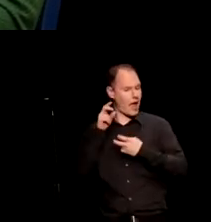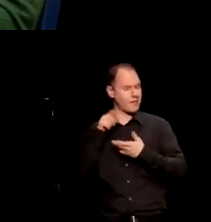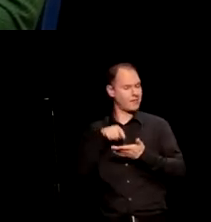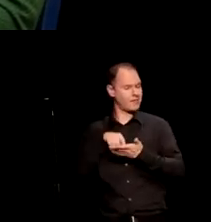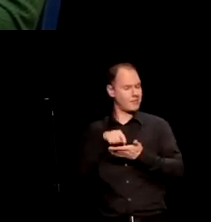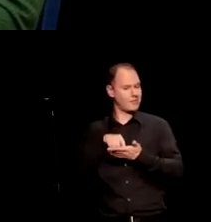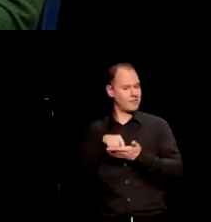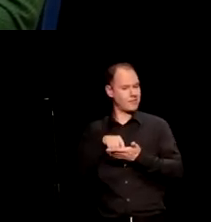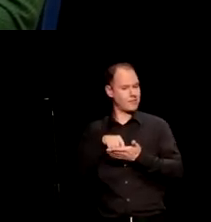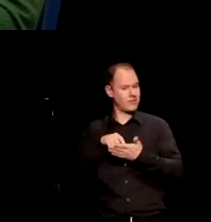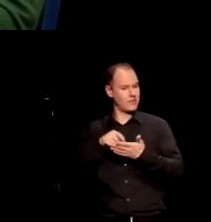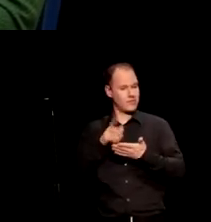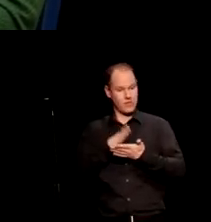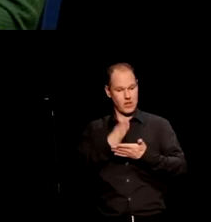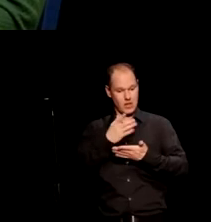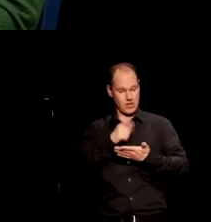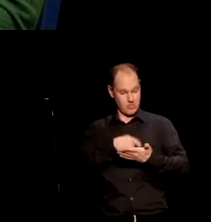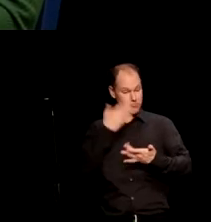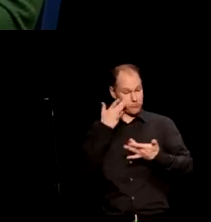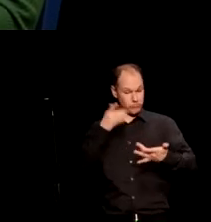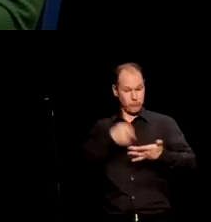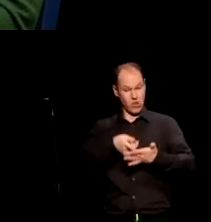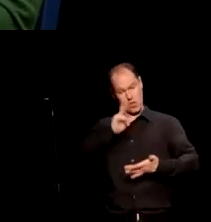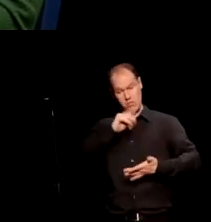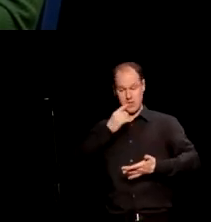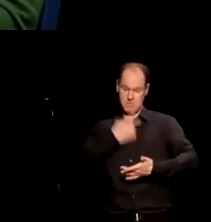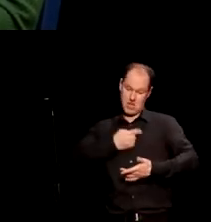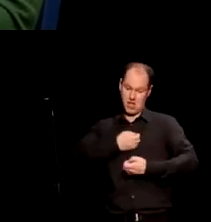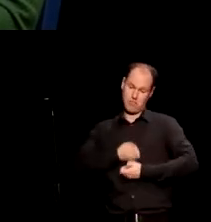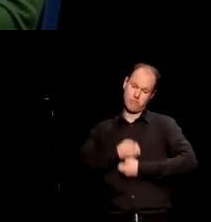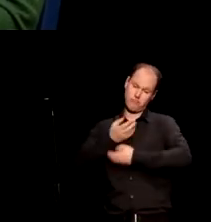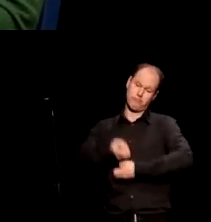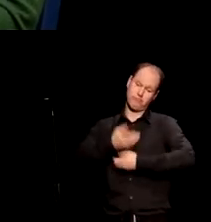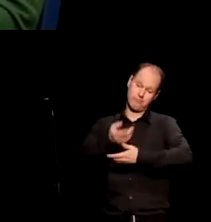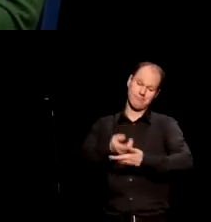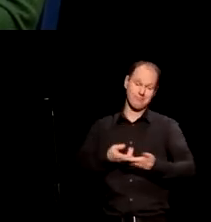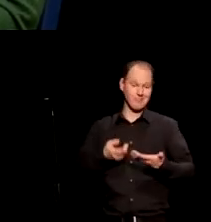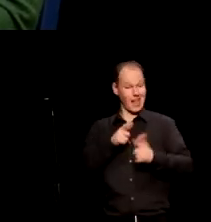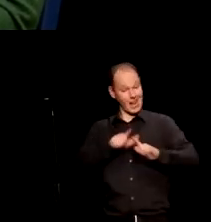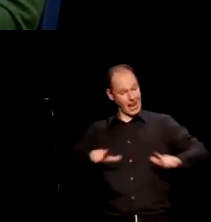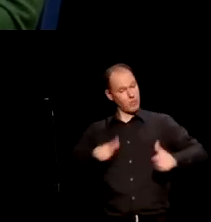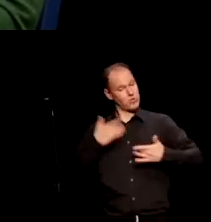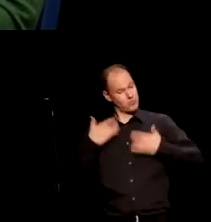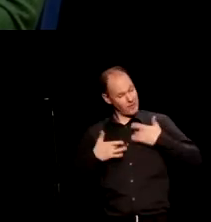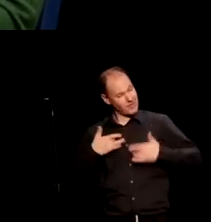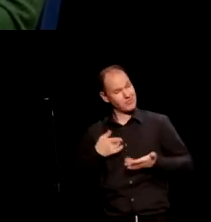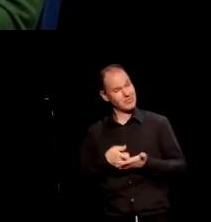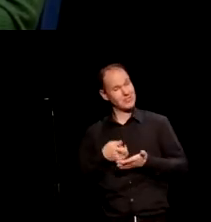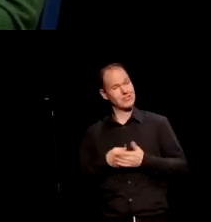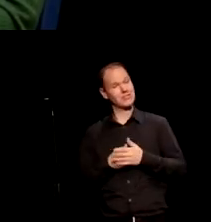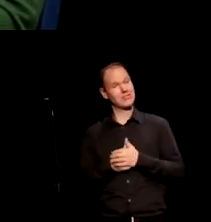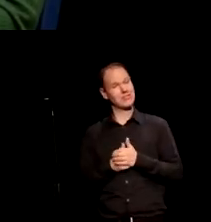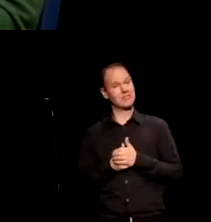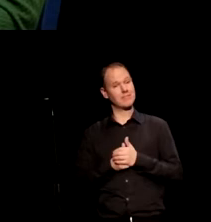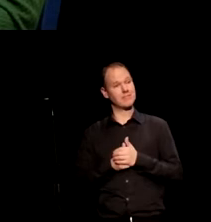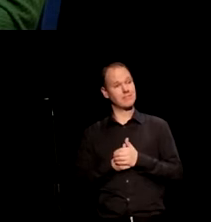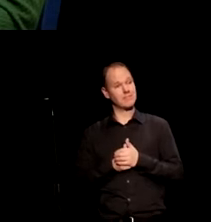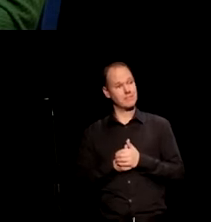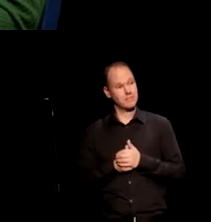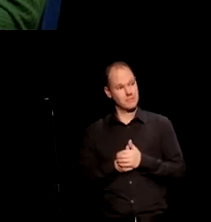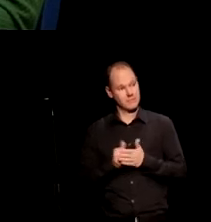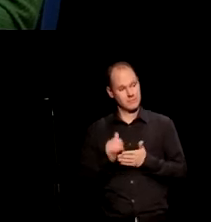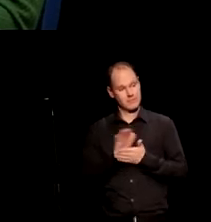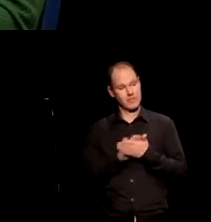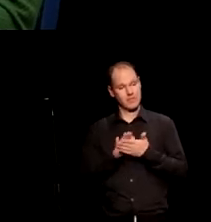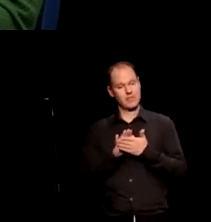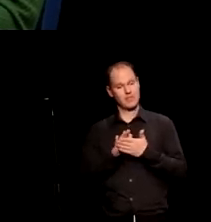to others, you're speaking for yourself with your, you know, media. So I think that's really, really interesting. In terms of freeing